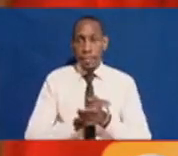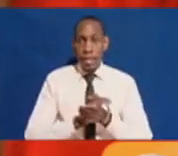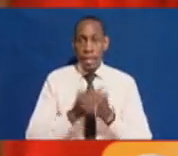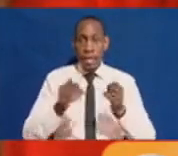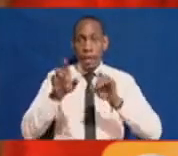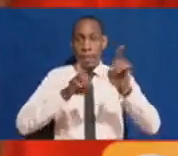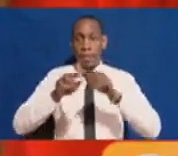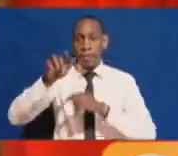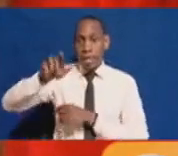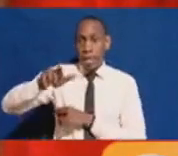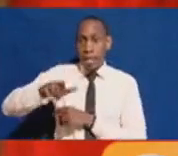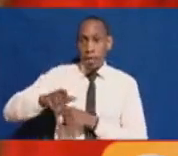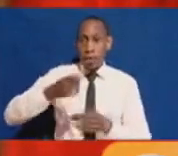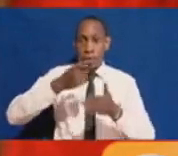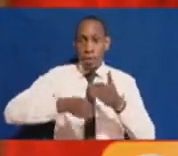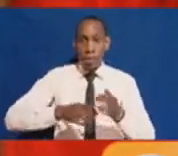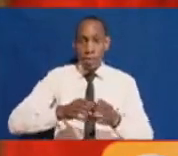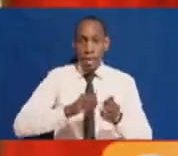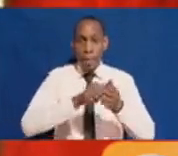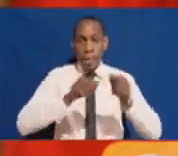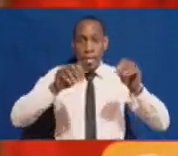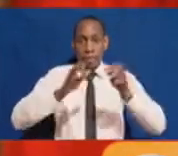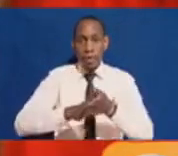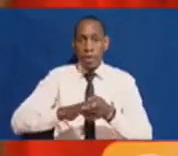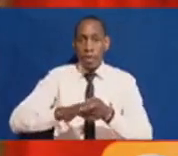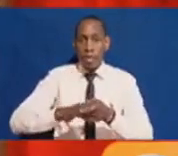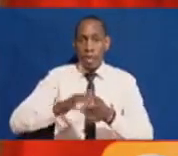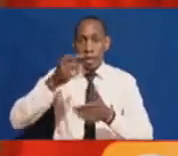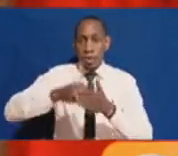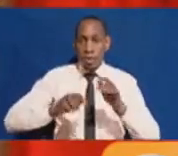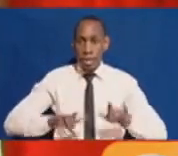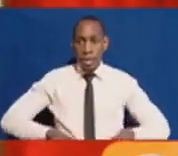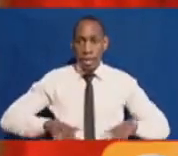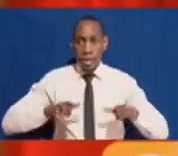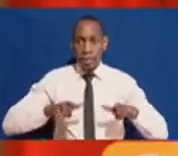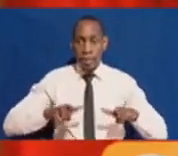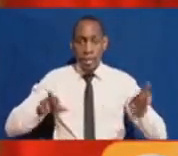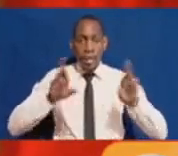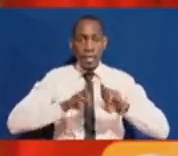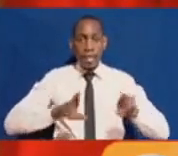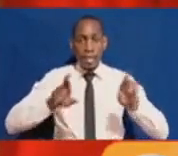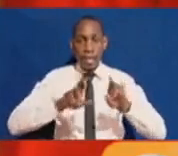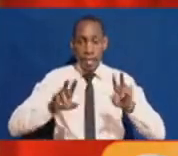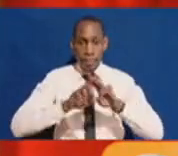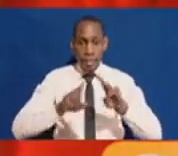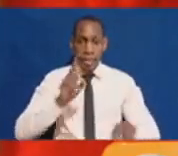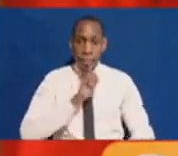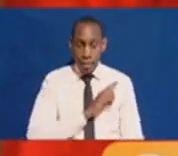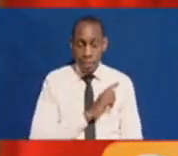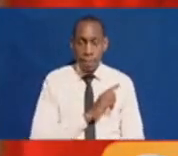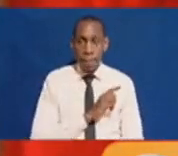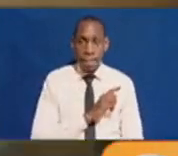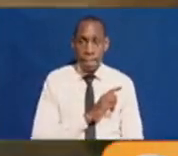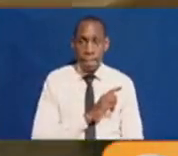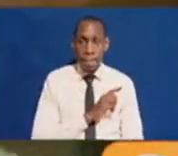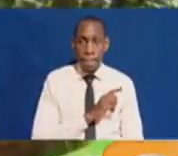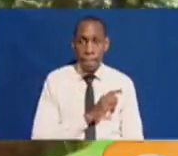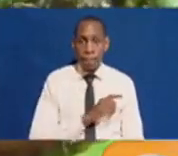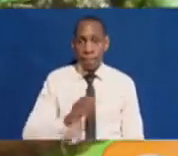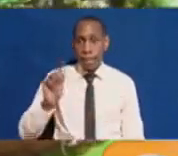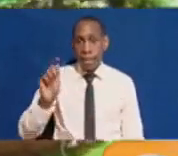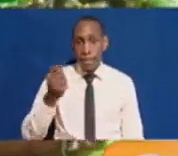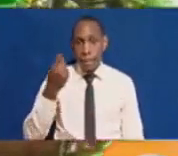hiyo safari ya kupunguza gharama ya unga na gharama ya maisha tayari nimeianzisha. The head